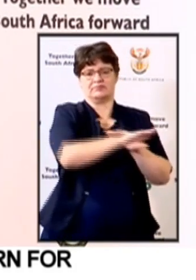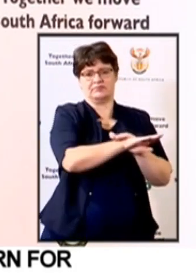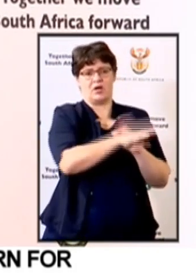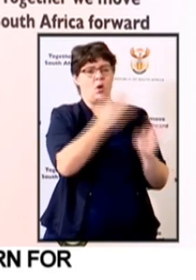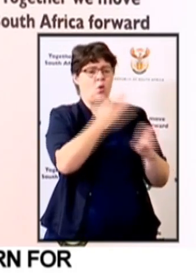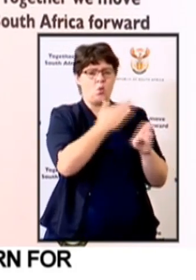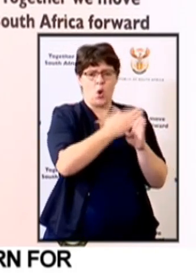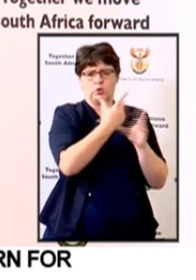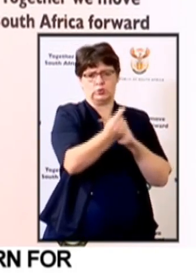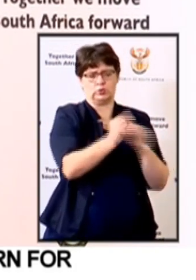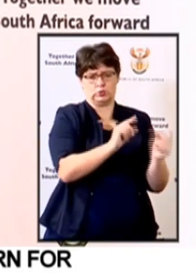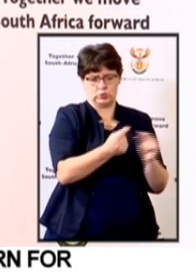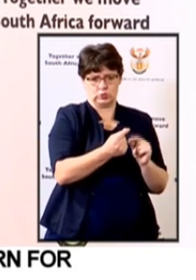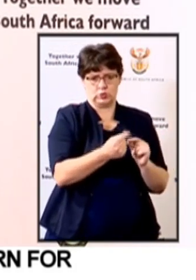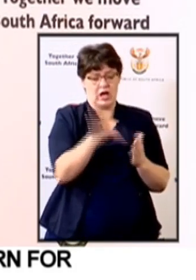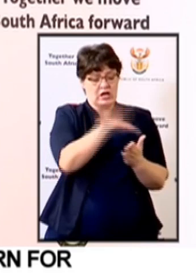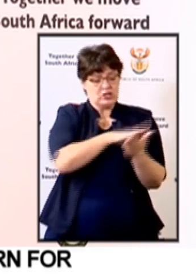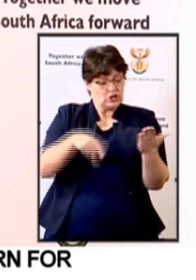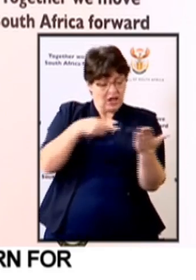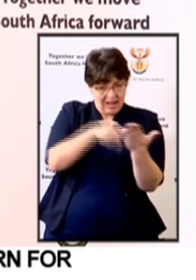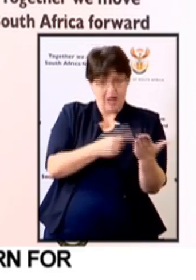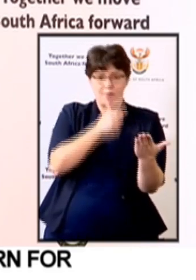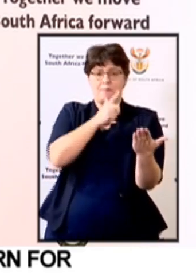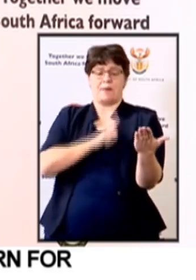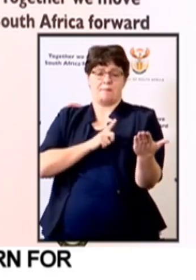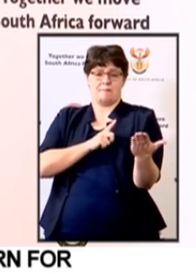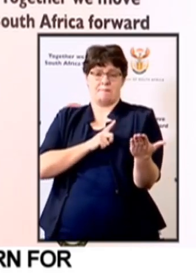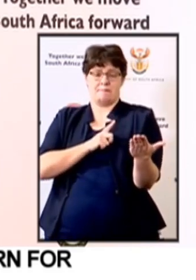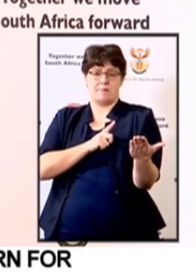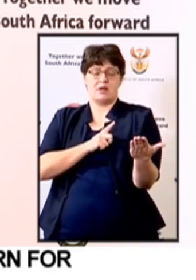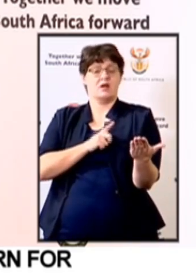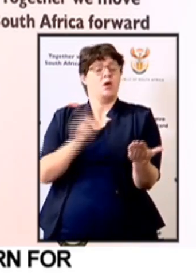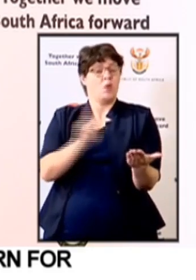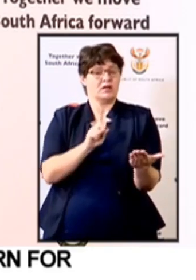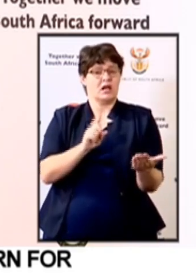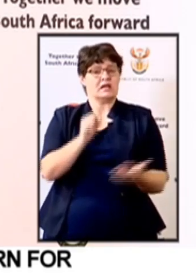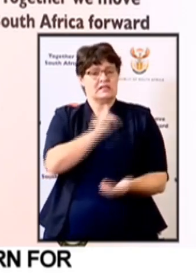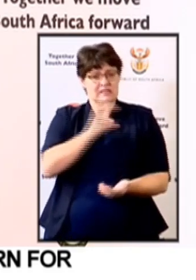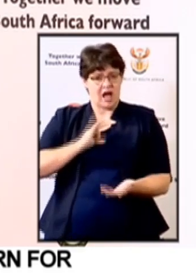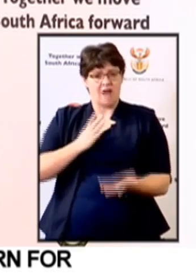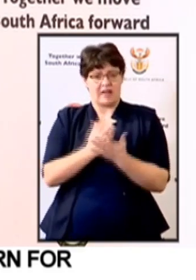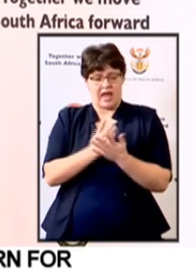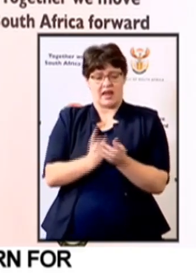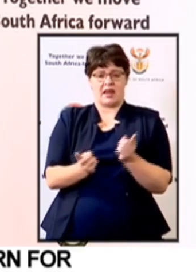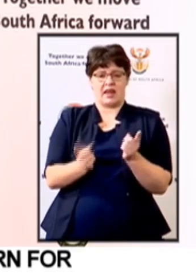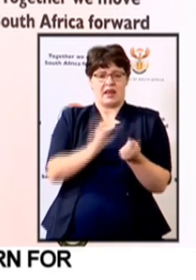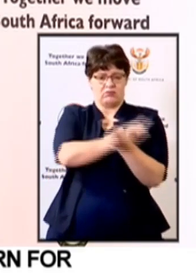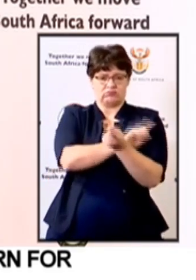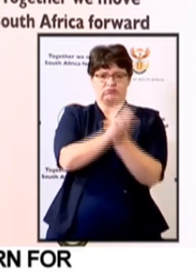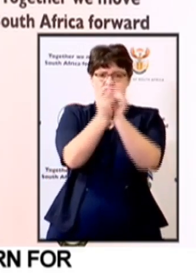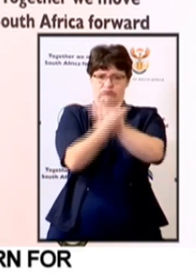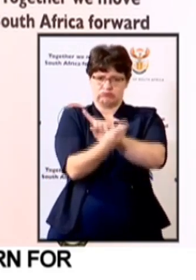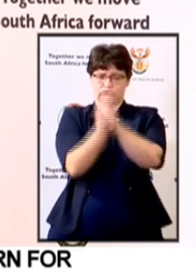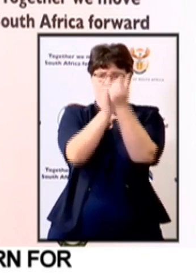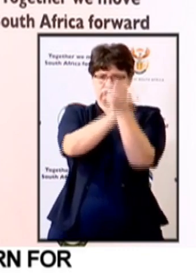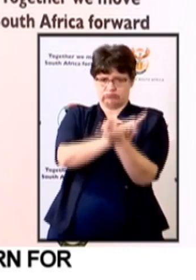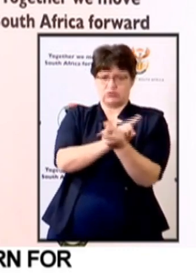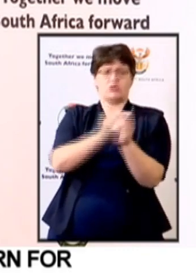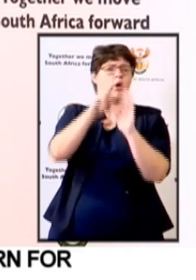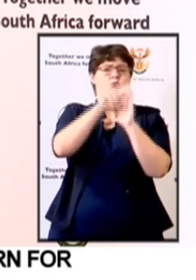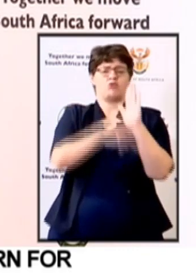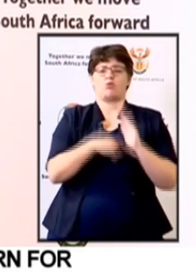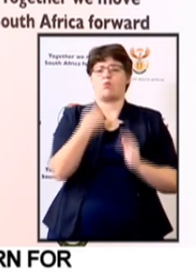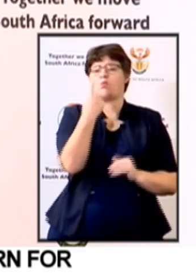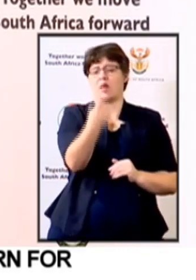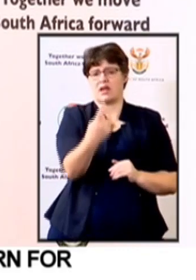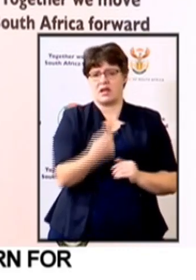work, the circular, we have also advised DGs that employees can rotate. Like there are certain programs like Program 1, which